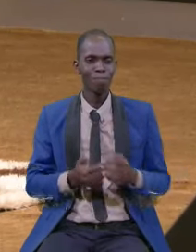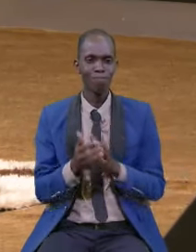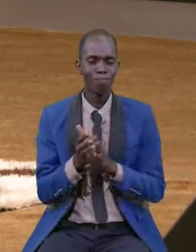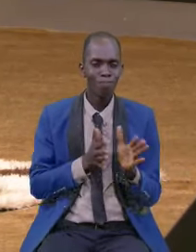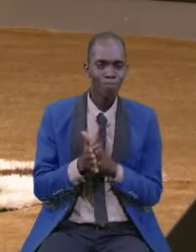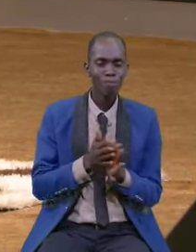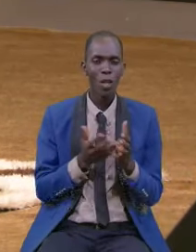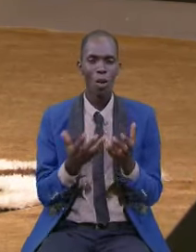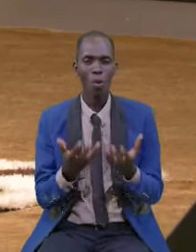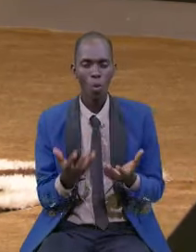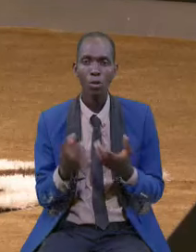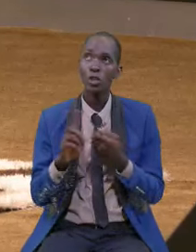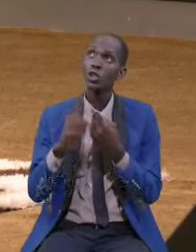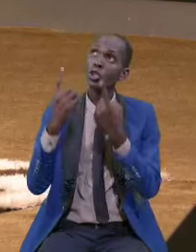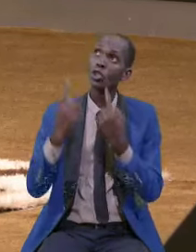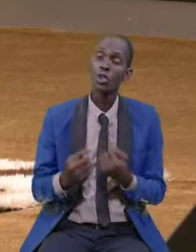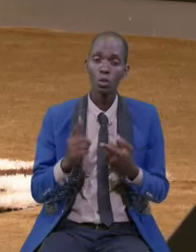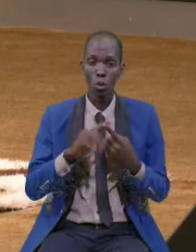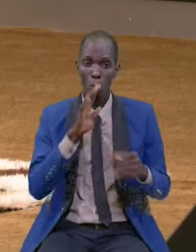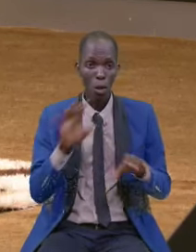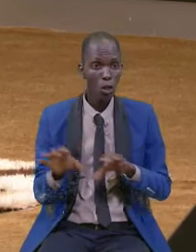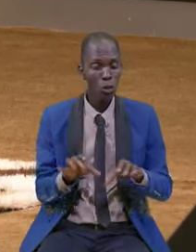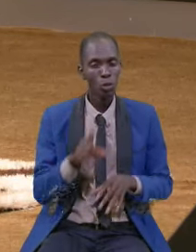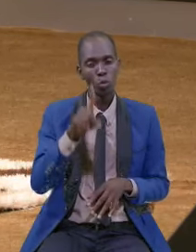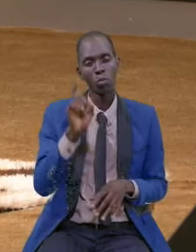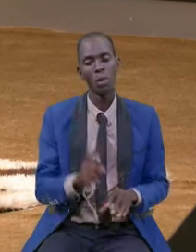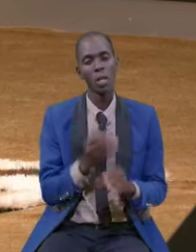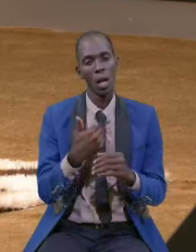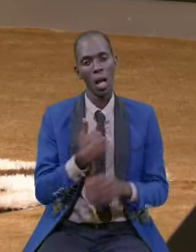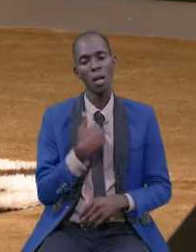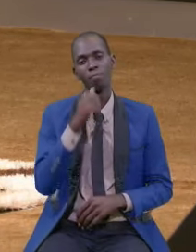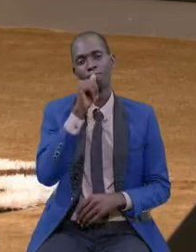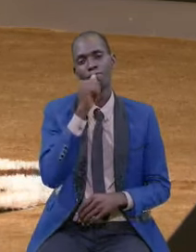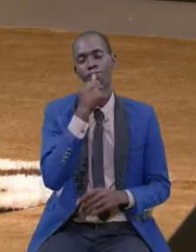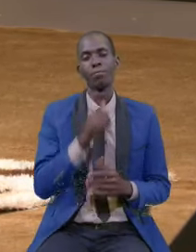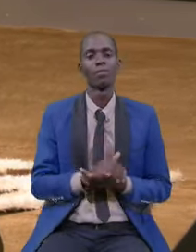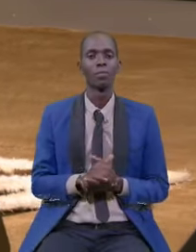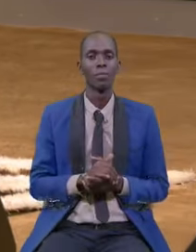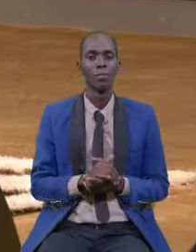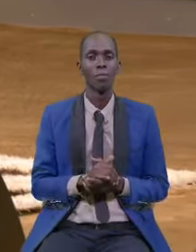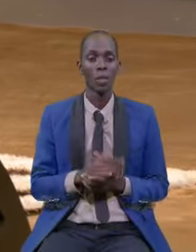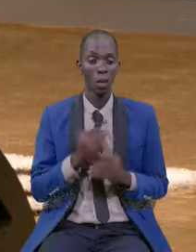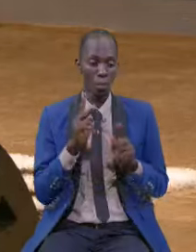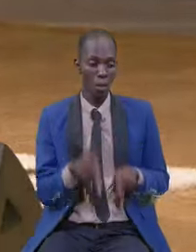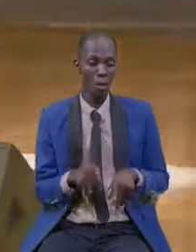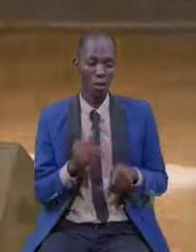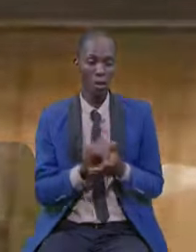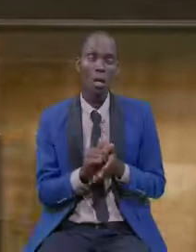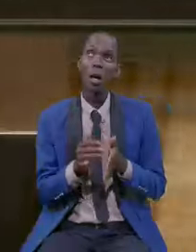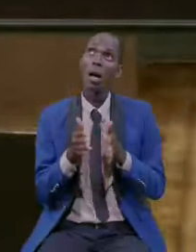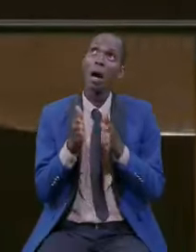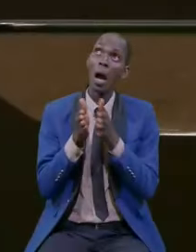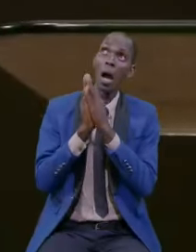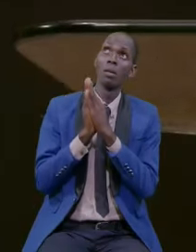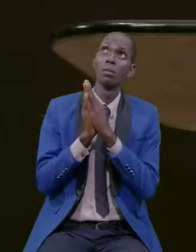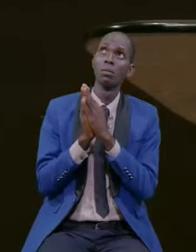performed. Patience is necessary. The one that asks now, he wants to ask, get